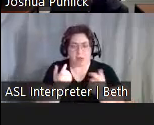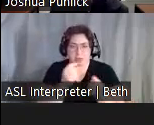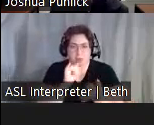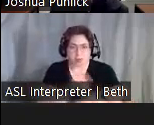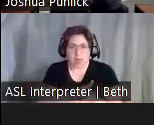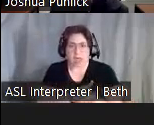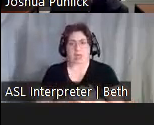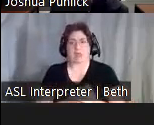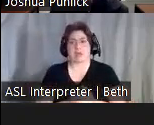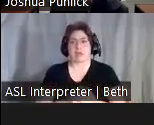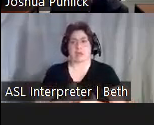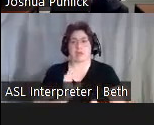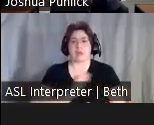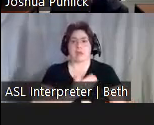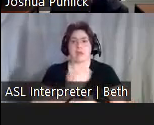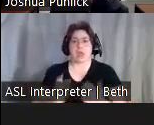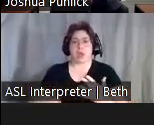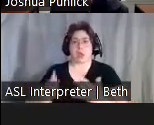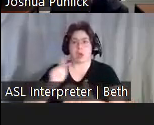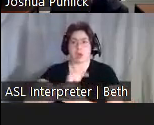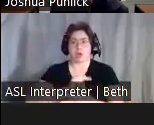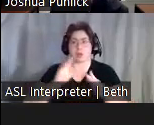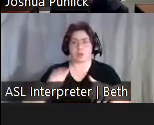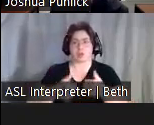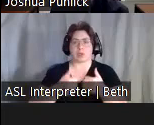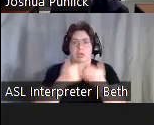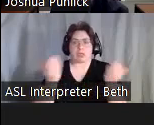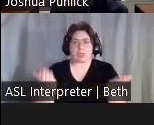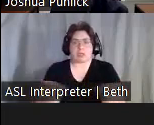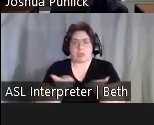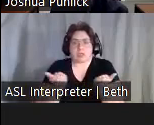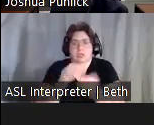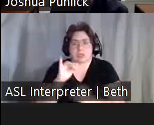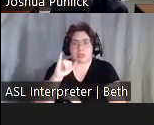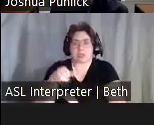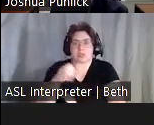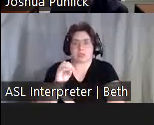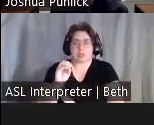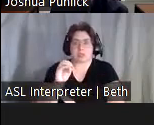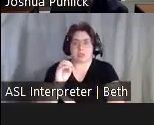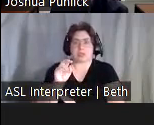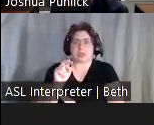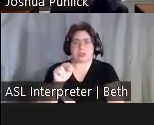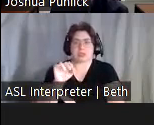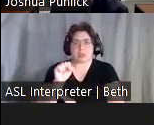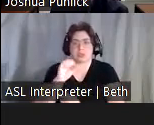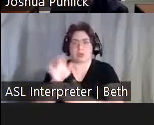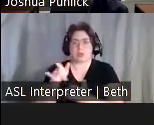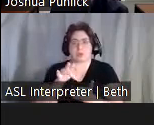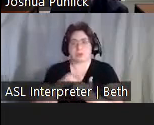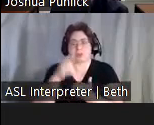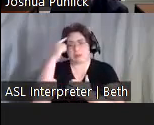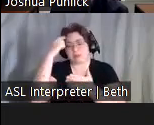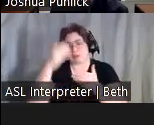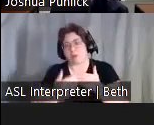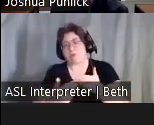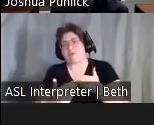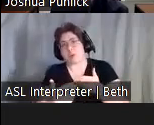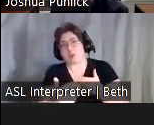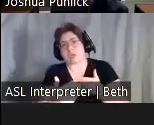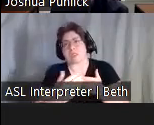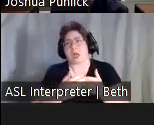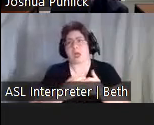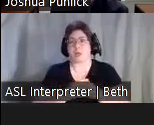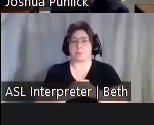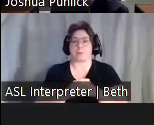So our primary challenges here at the Jones Center, I think going forward in time, are going to be,